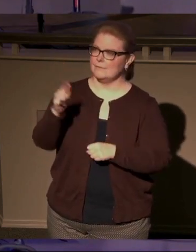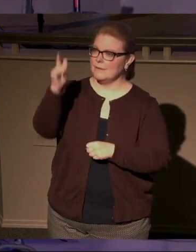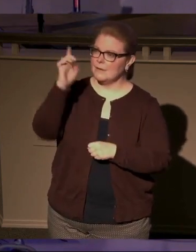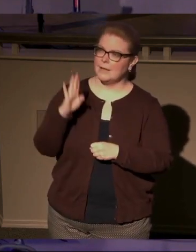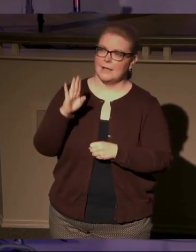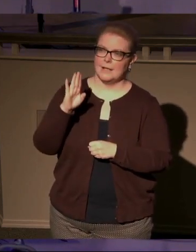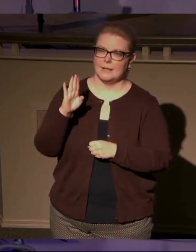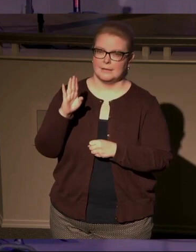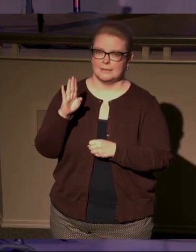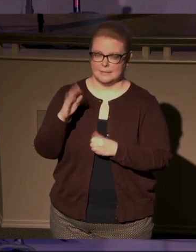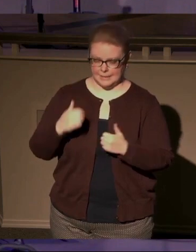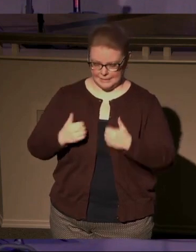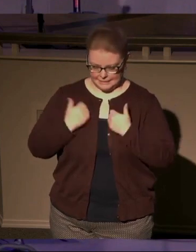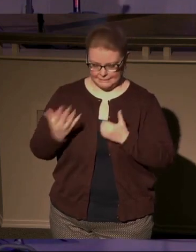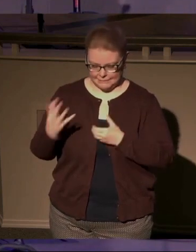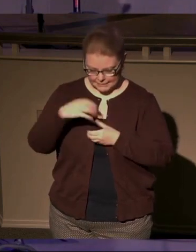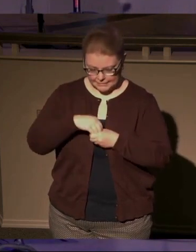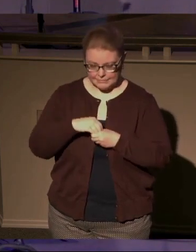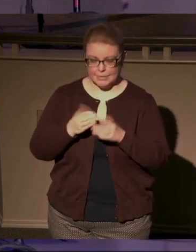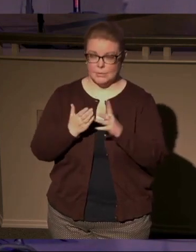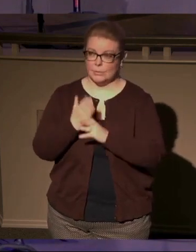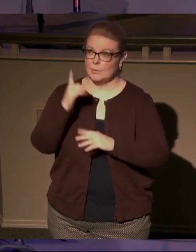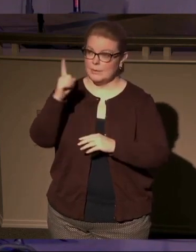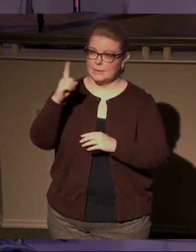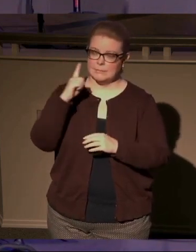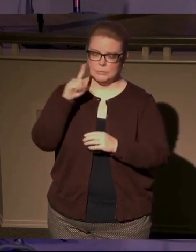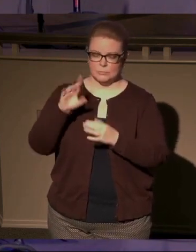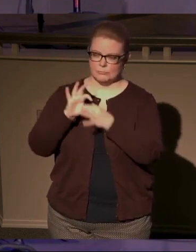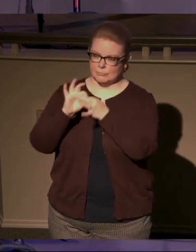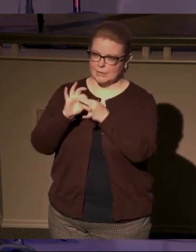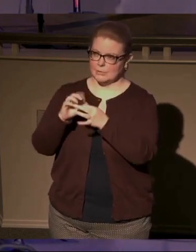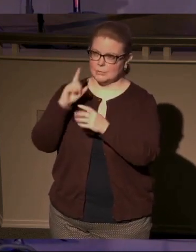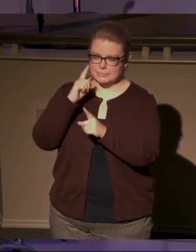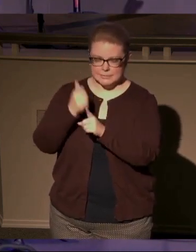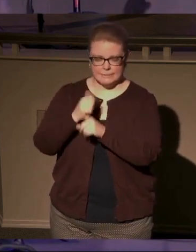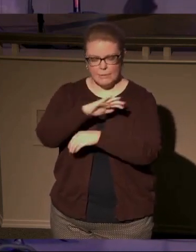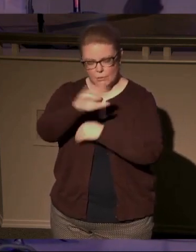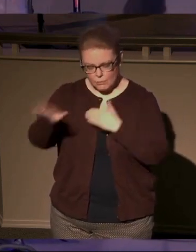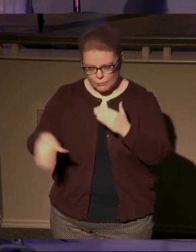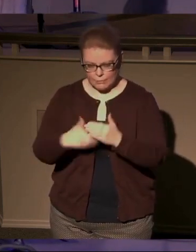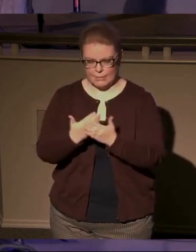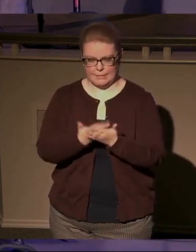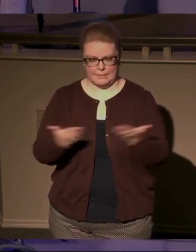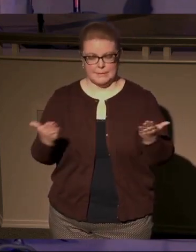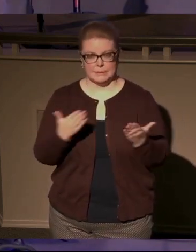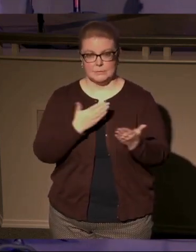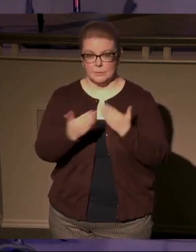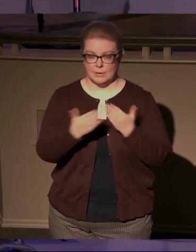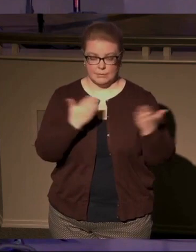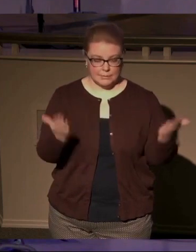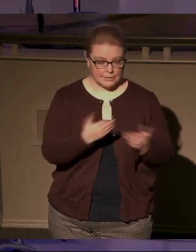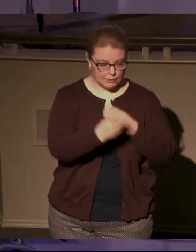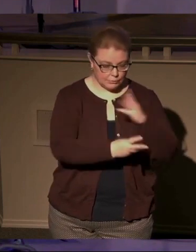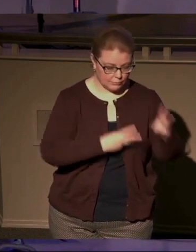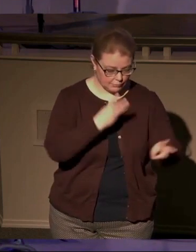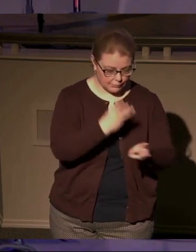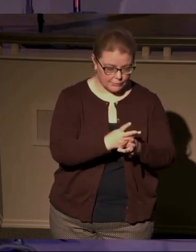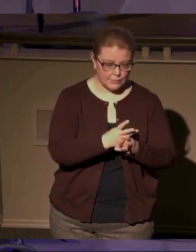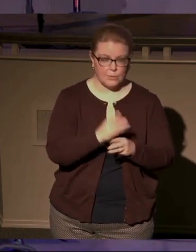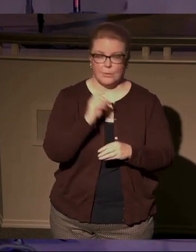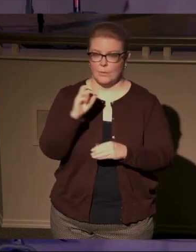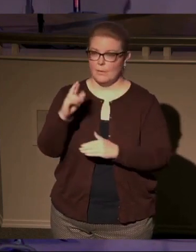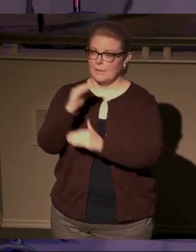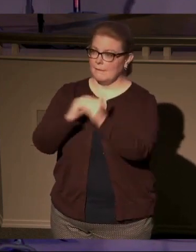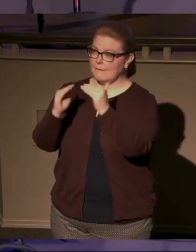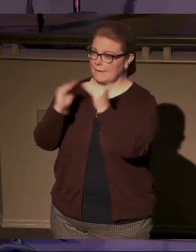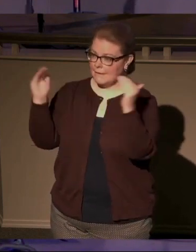dwell in him, and through him to reconcile to himself all things, whether things on earth or things in